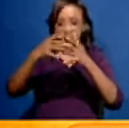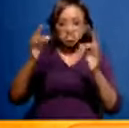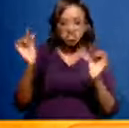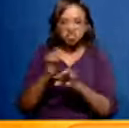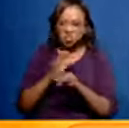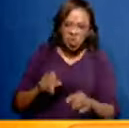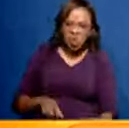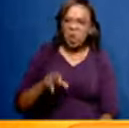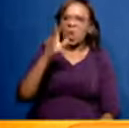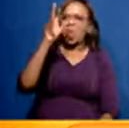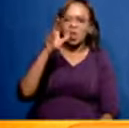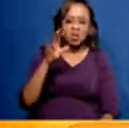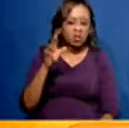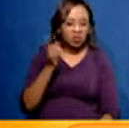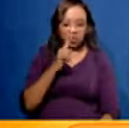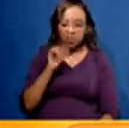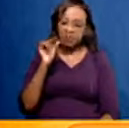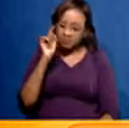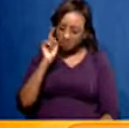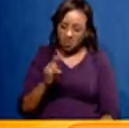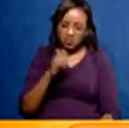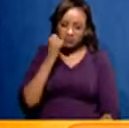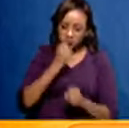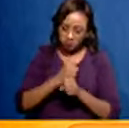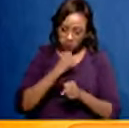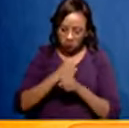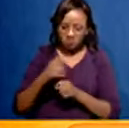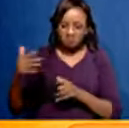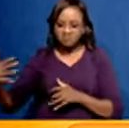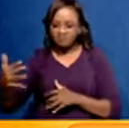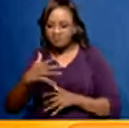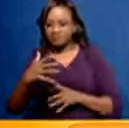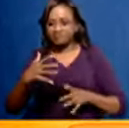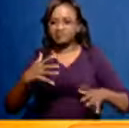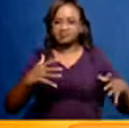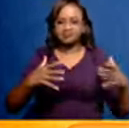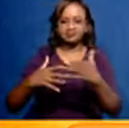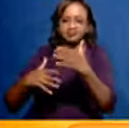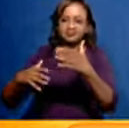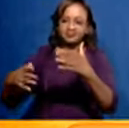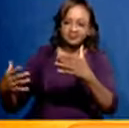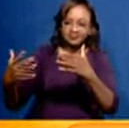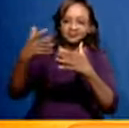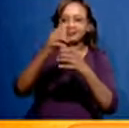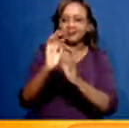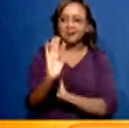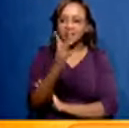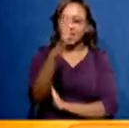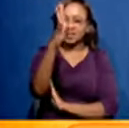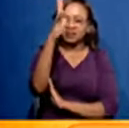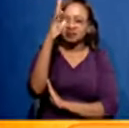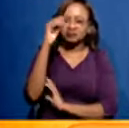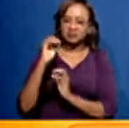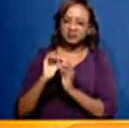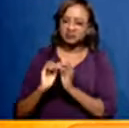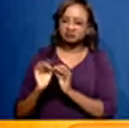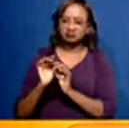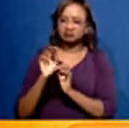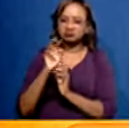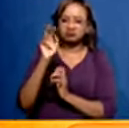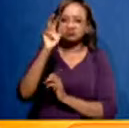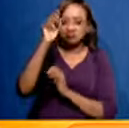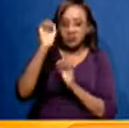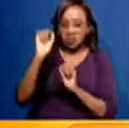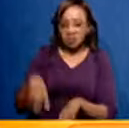no shortcut. So I'm really cognizant it takes hard work day by day. But it